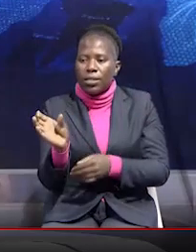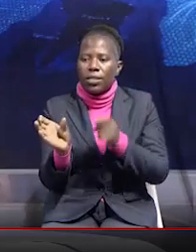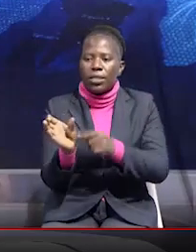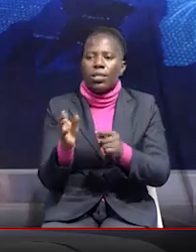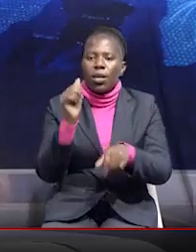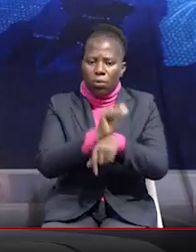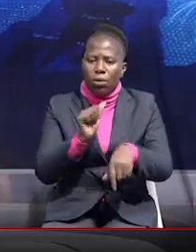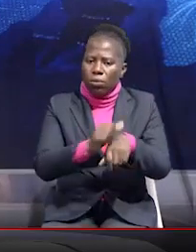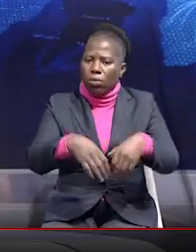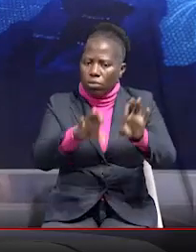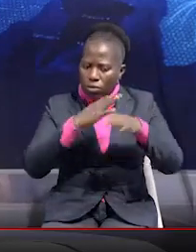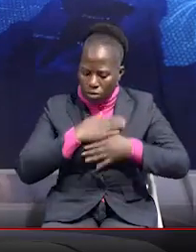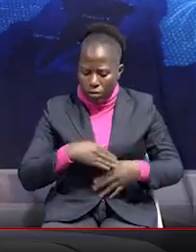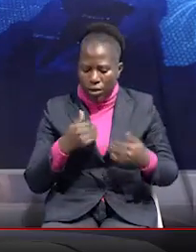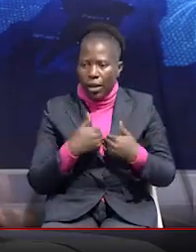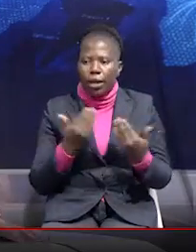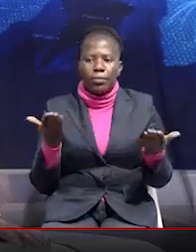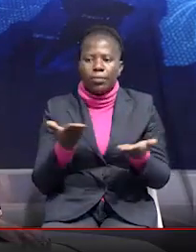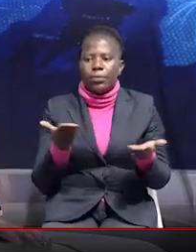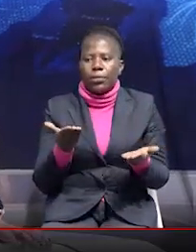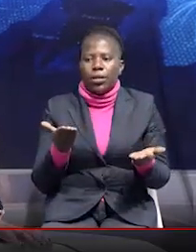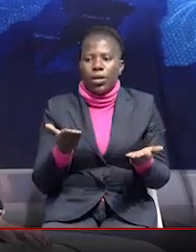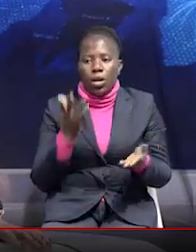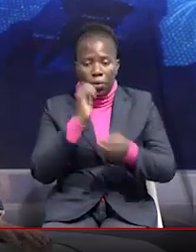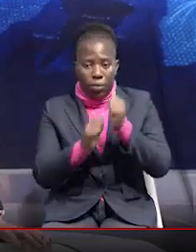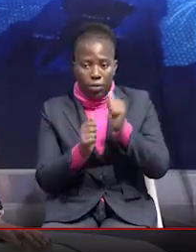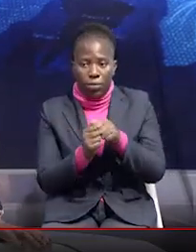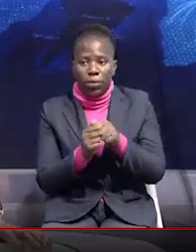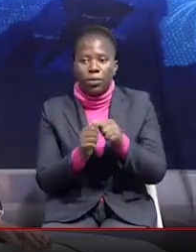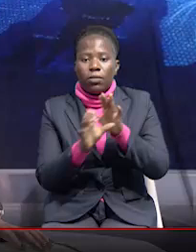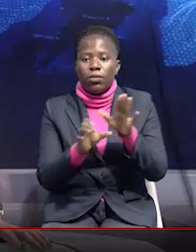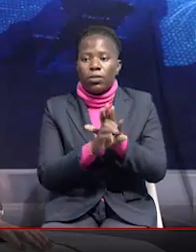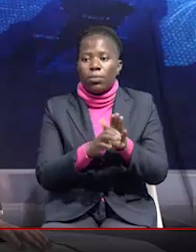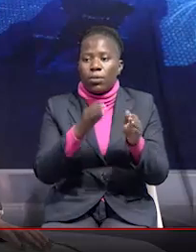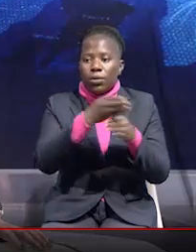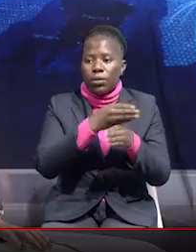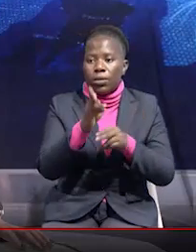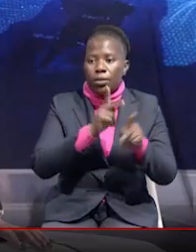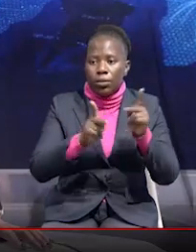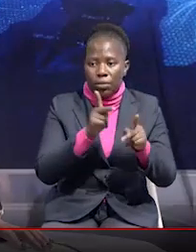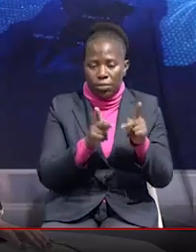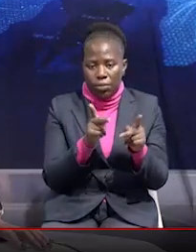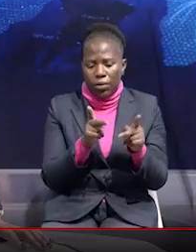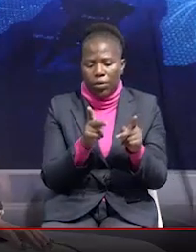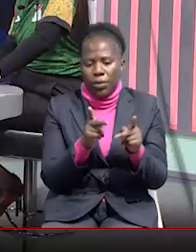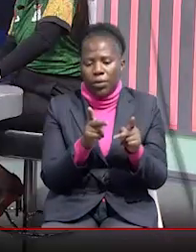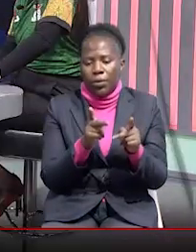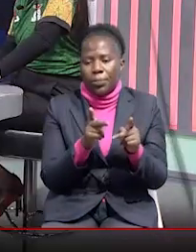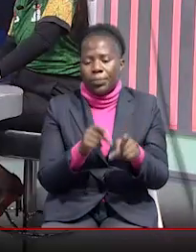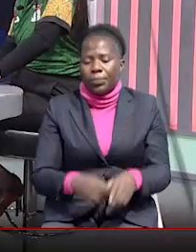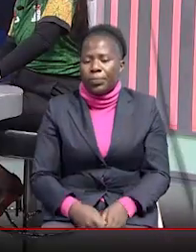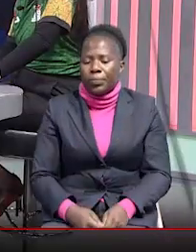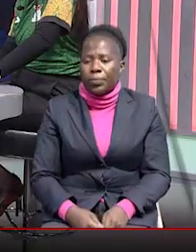to work and be productive during this time? Because when you talk about factors like the weather, people really need to down tools at the point. Yes.